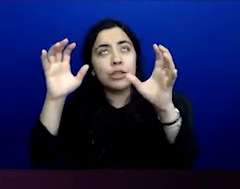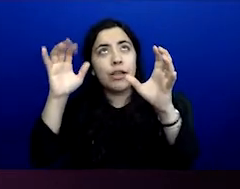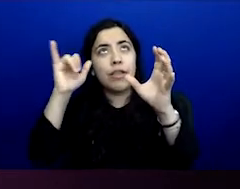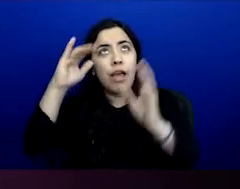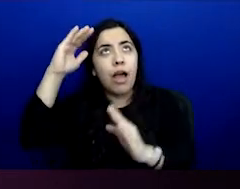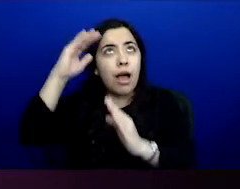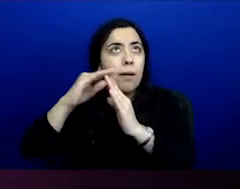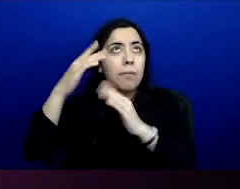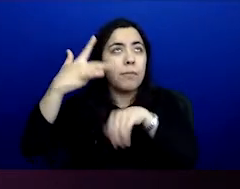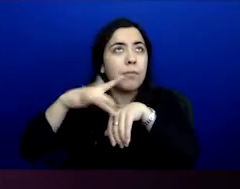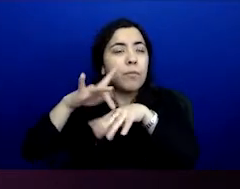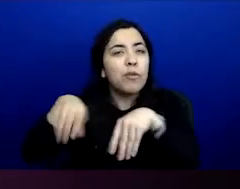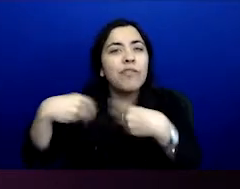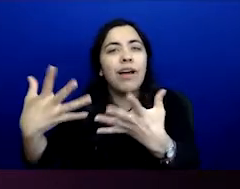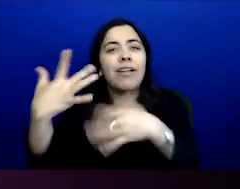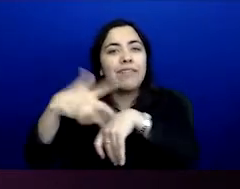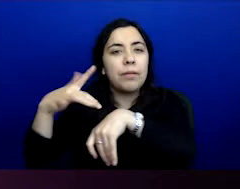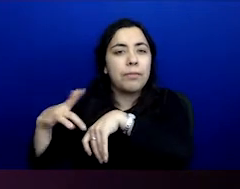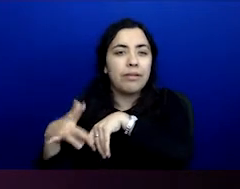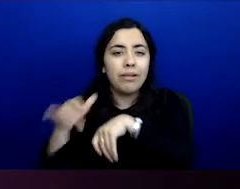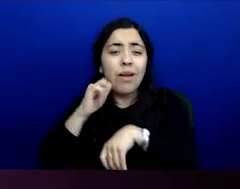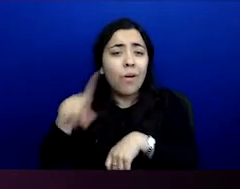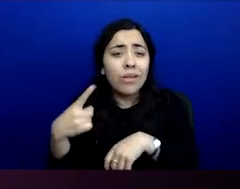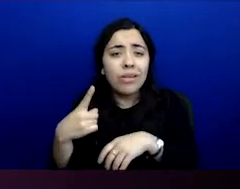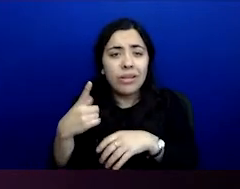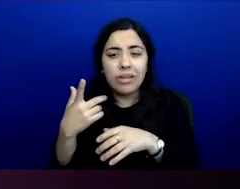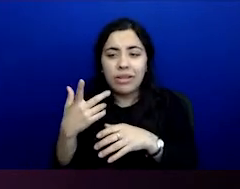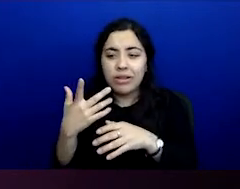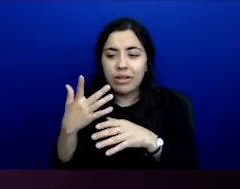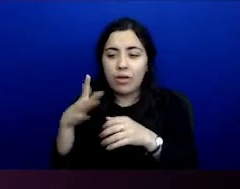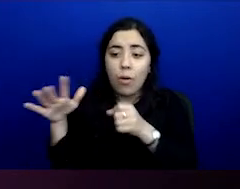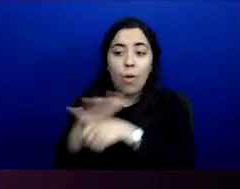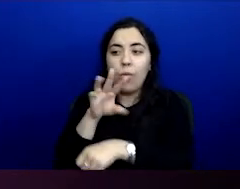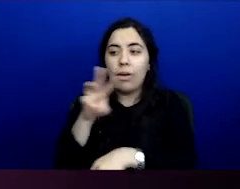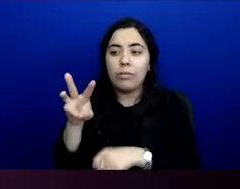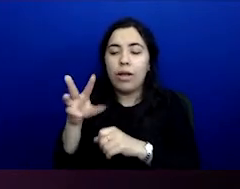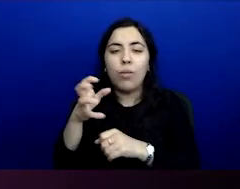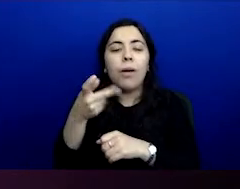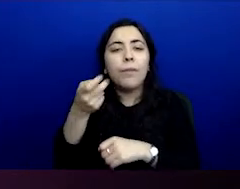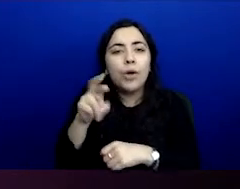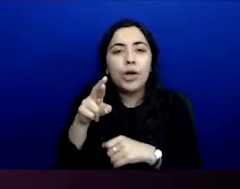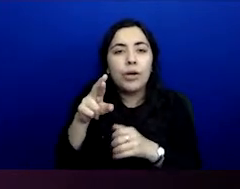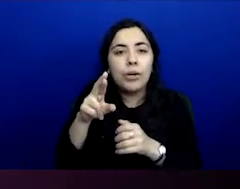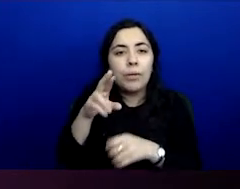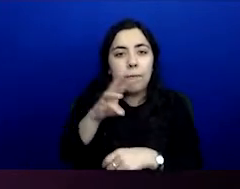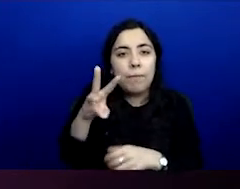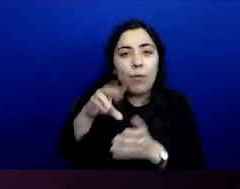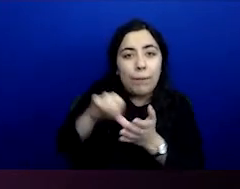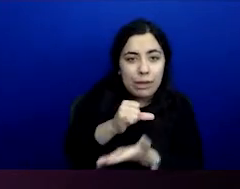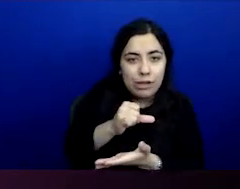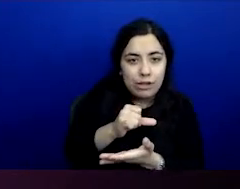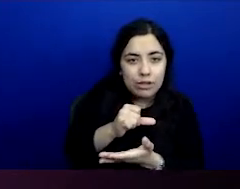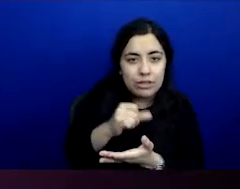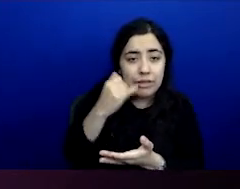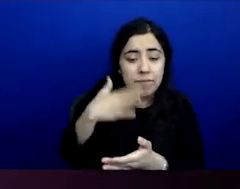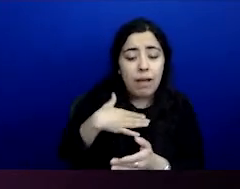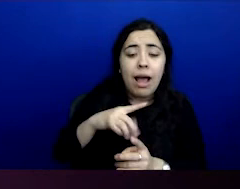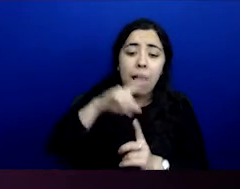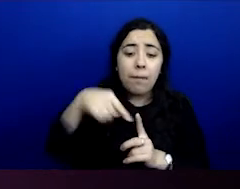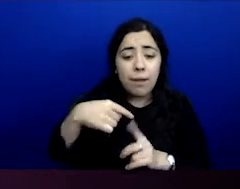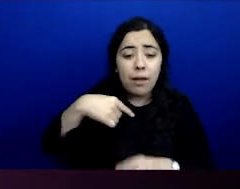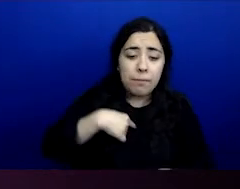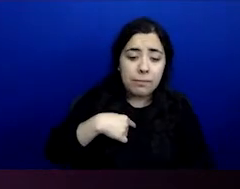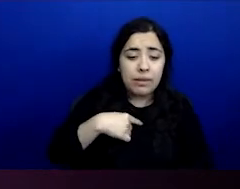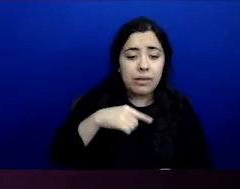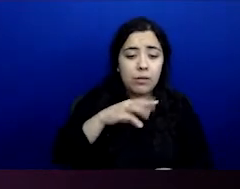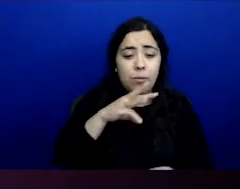for availability. So not even the entire site, we can even get down to a per page level. If my about page is down, I don't want my